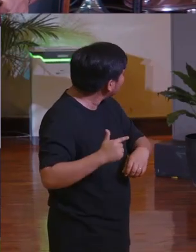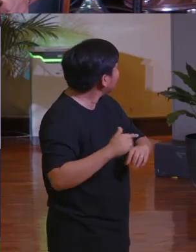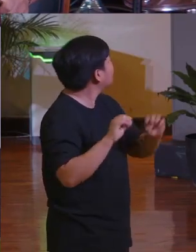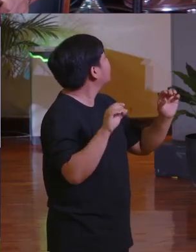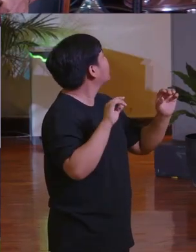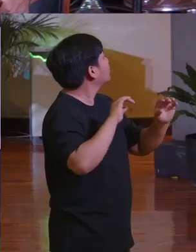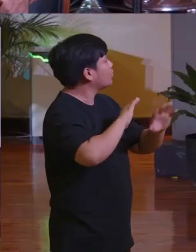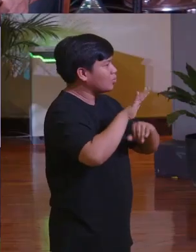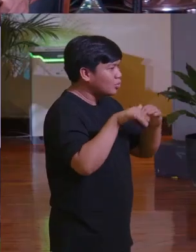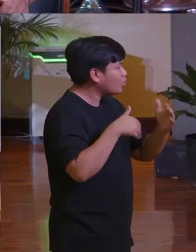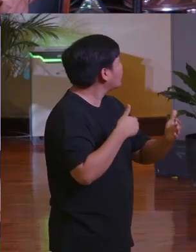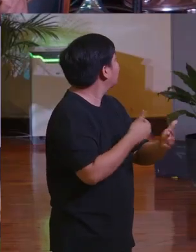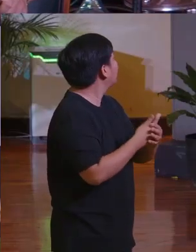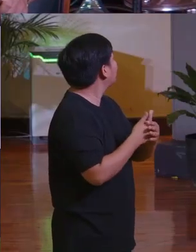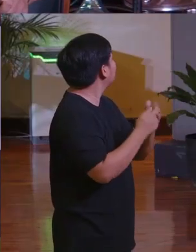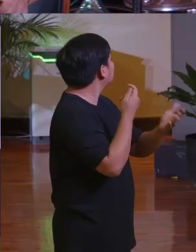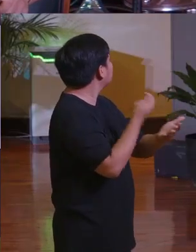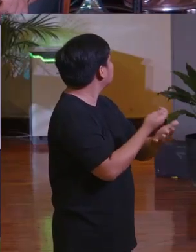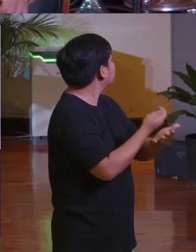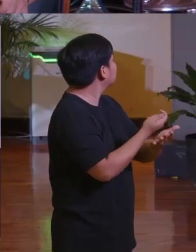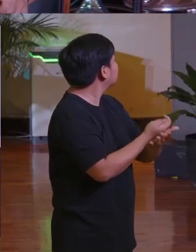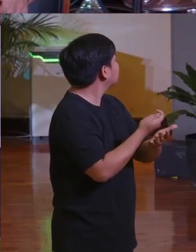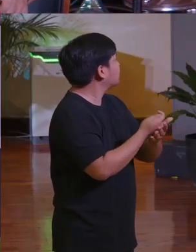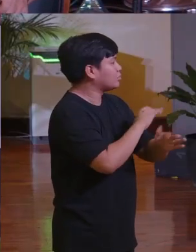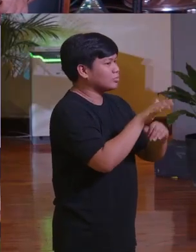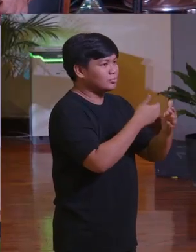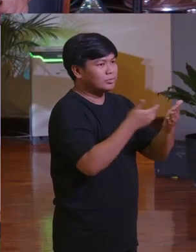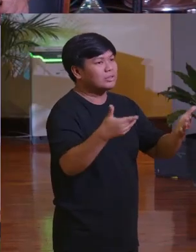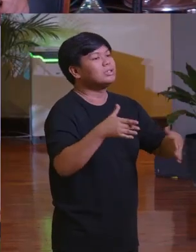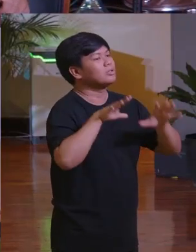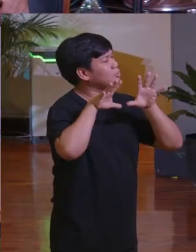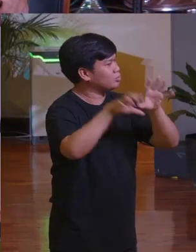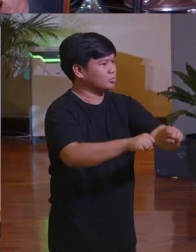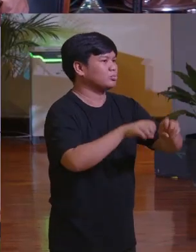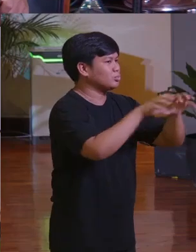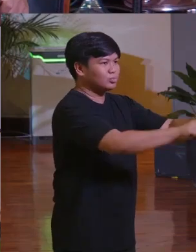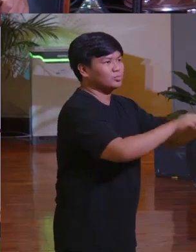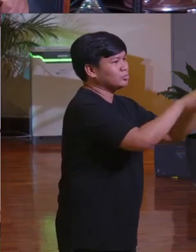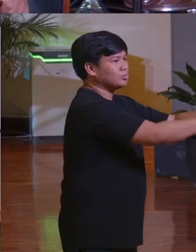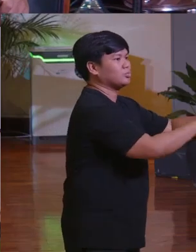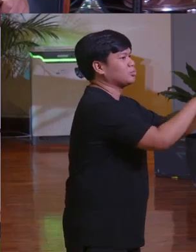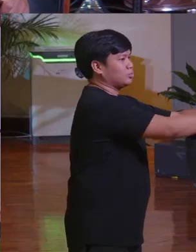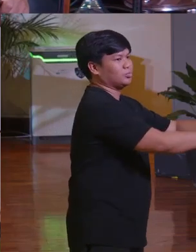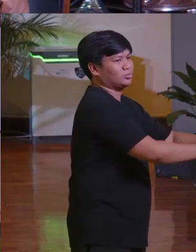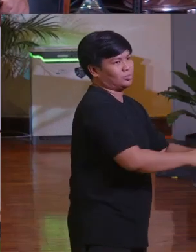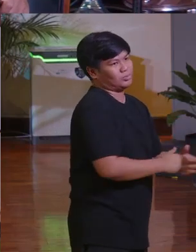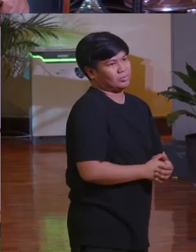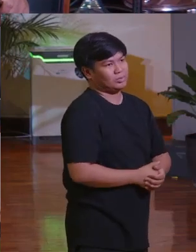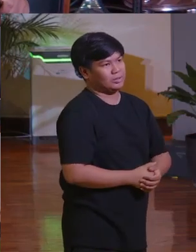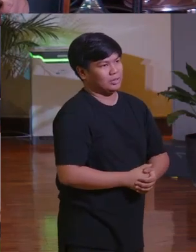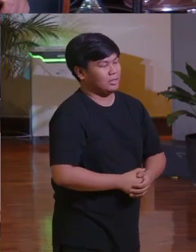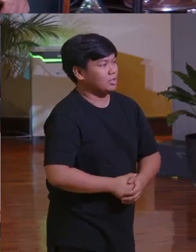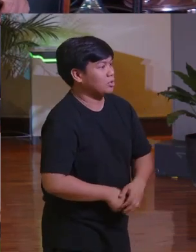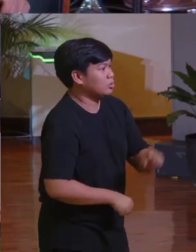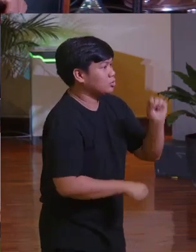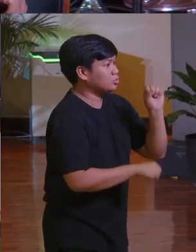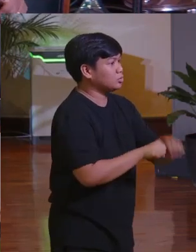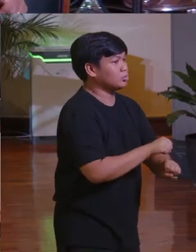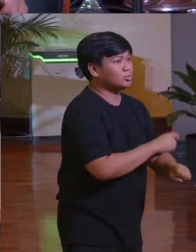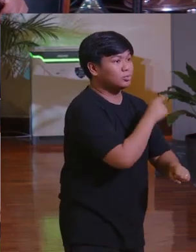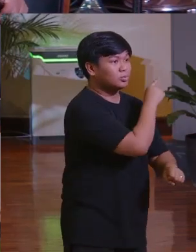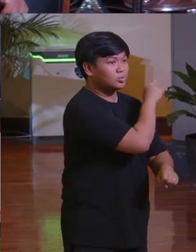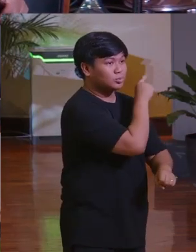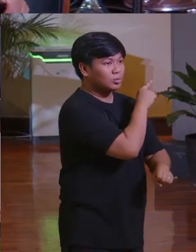the treasure or of the wealth of all precious things. Yan po ang storya ng